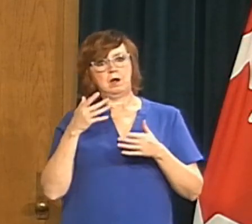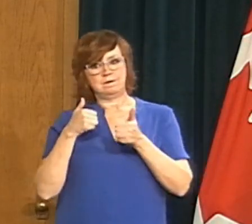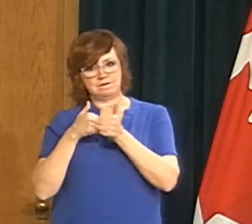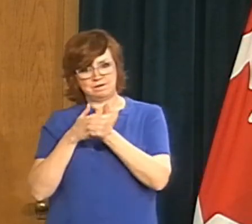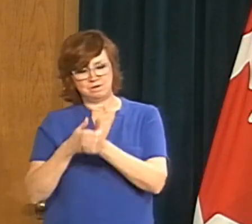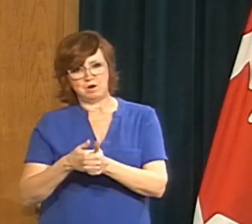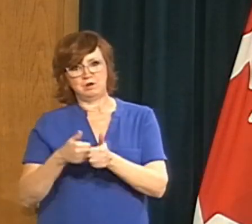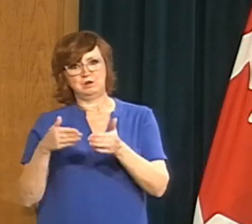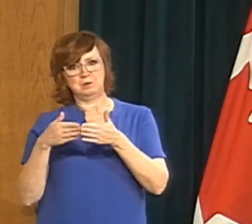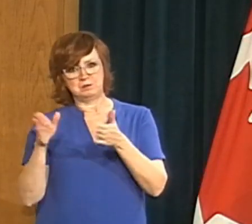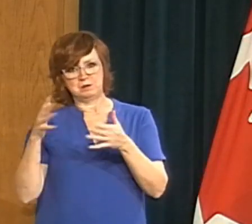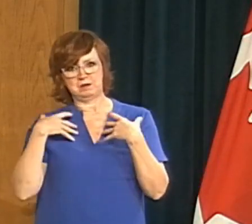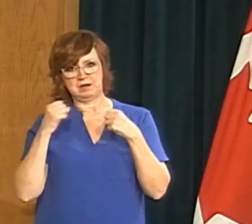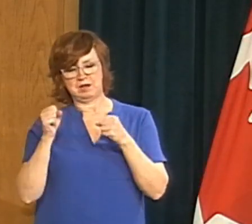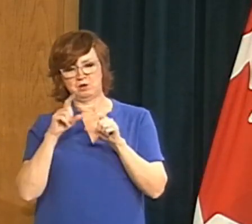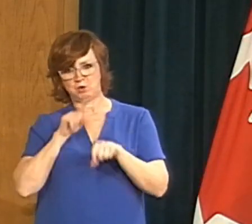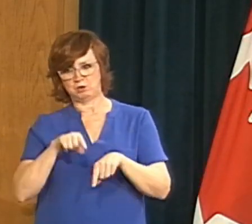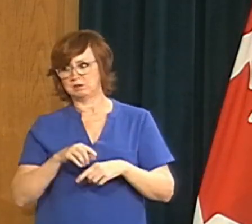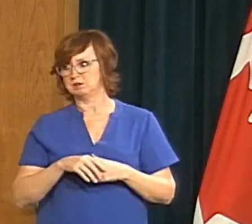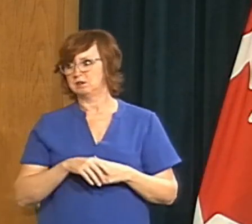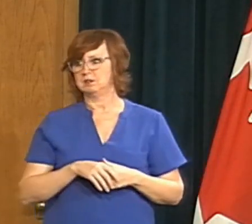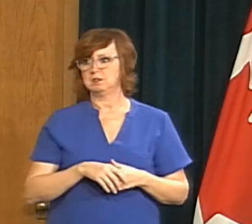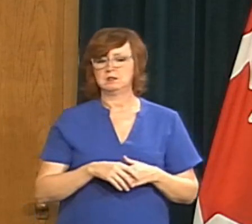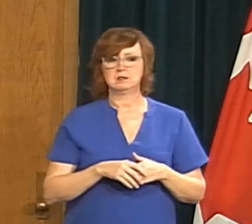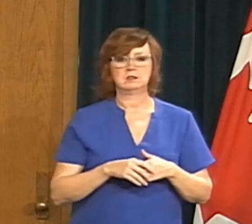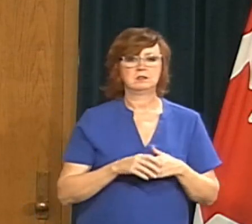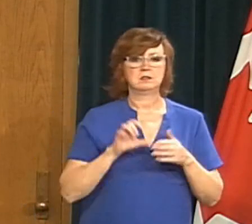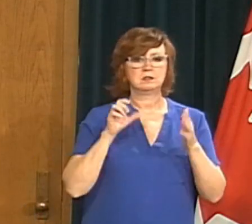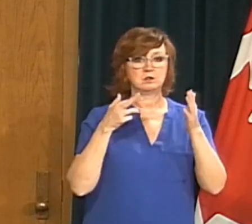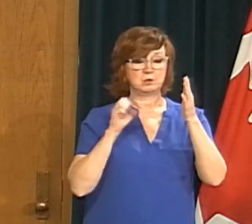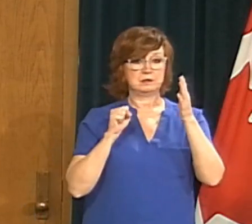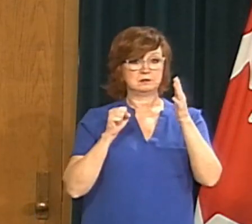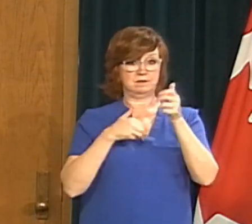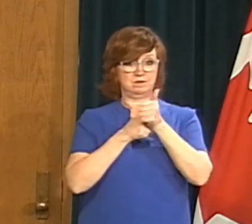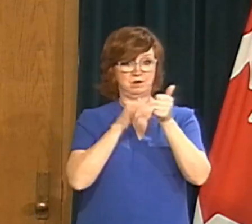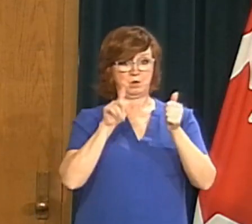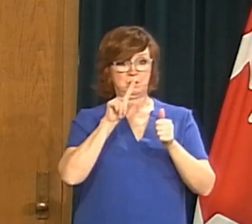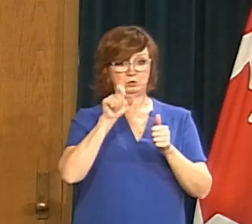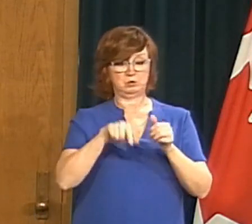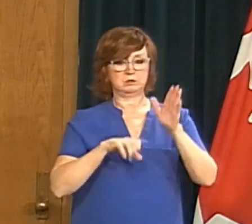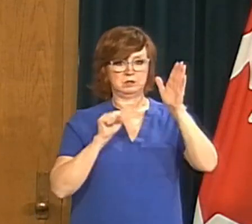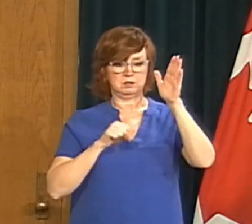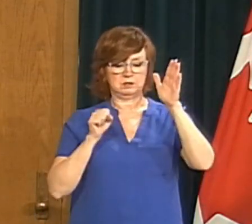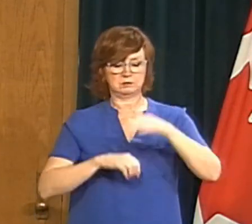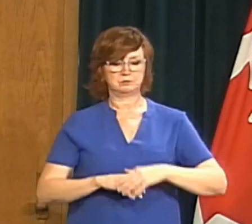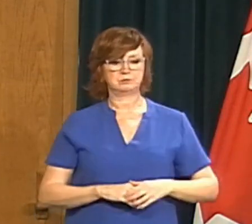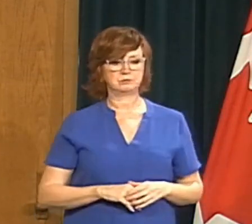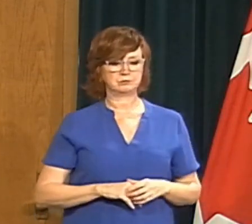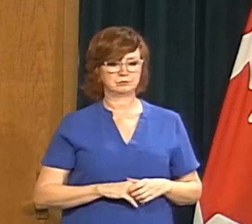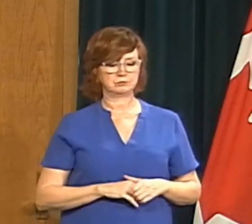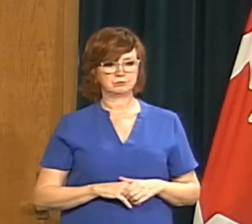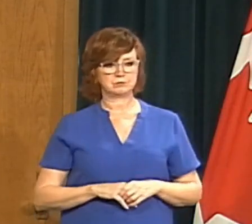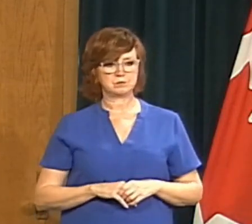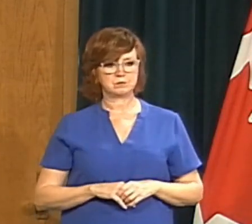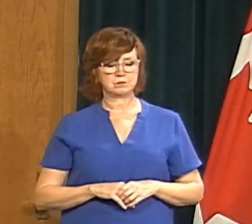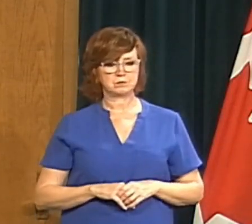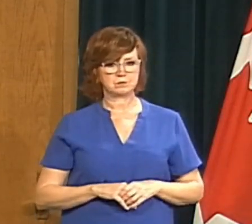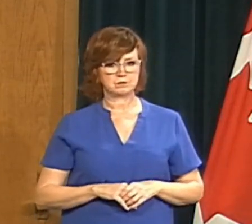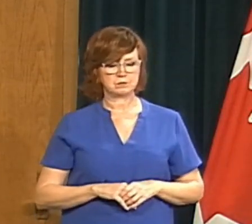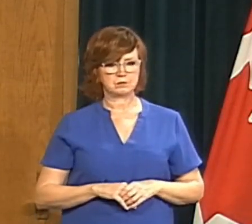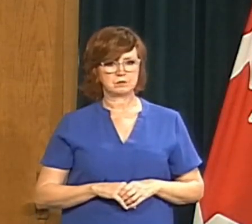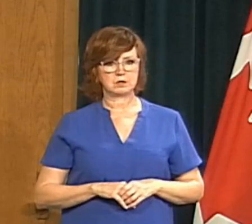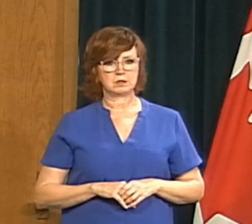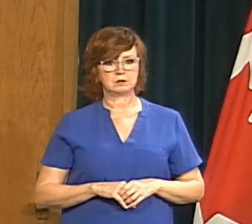by our Chief Medical Officer. You have a follow-up, Chris? Yeah, I've heard you say that several times, Mr. Premier,